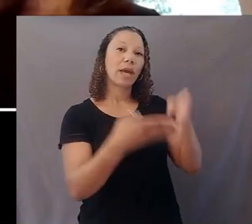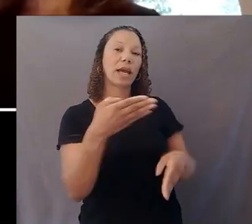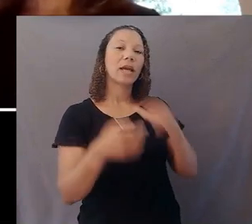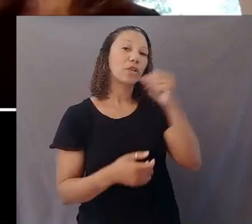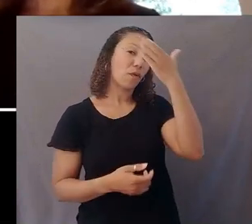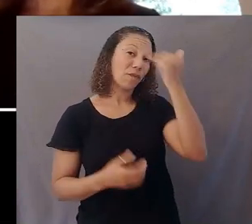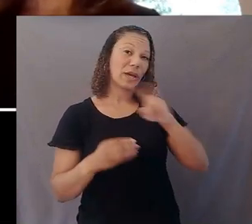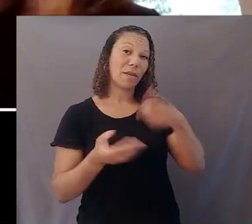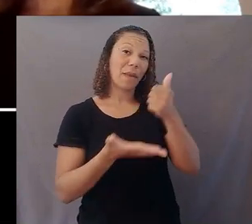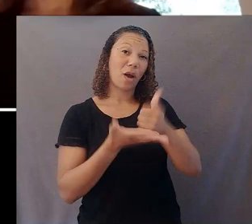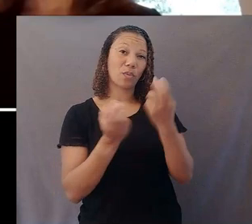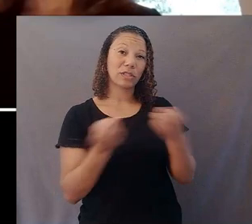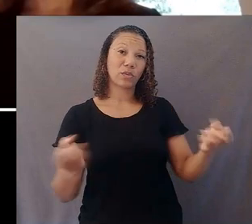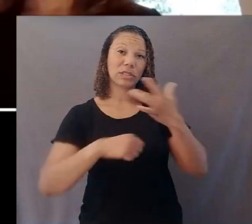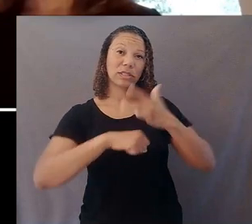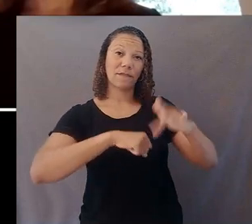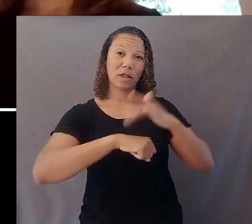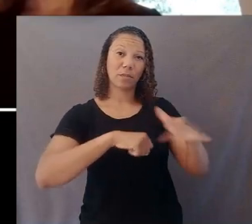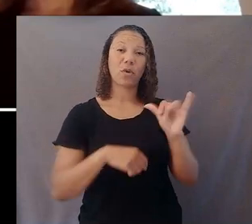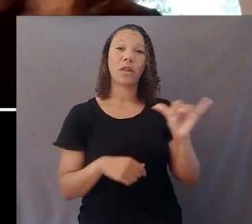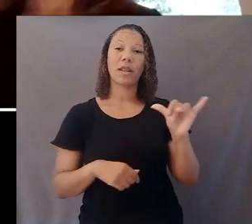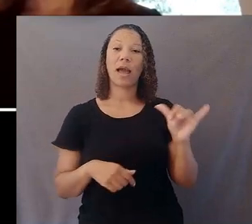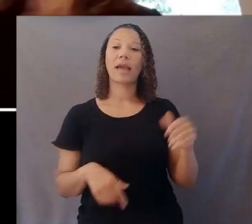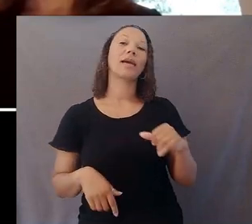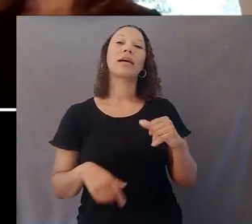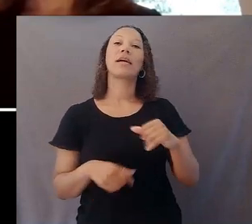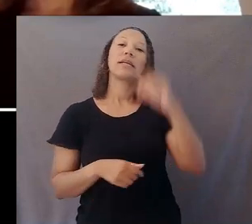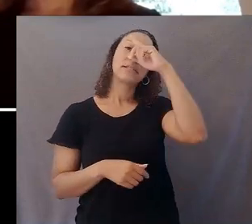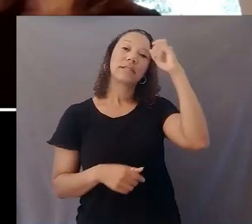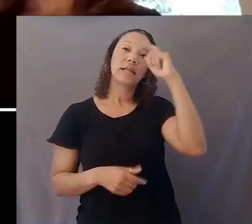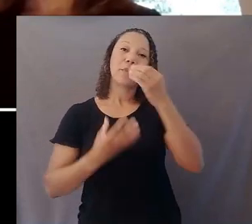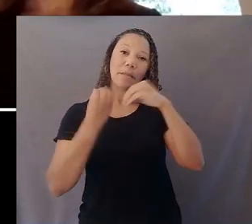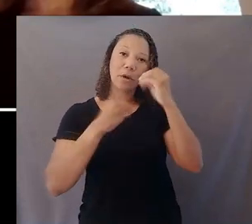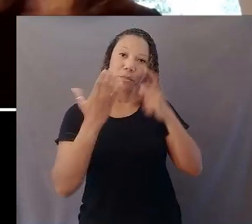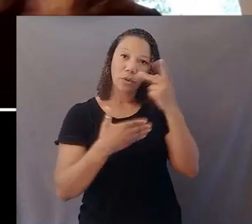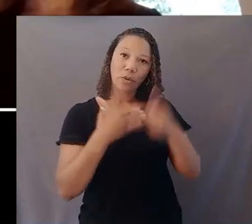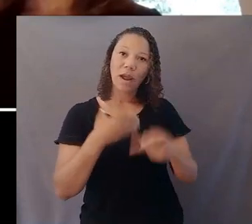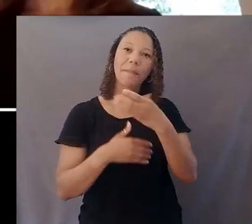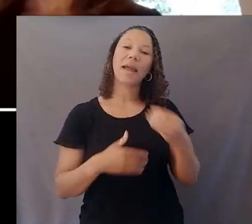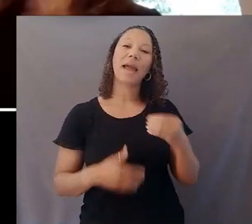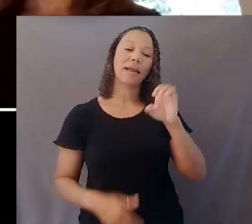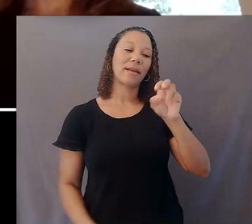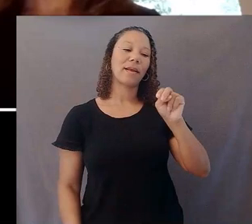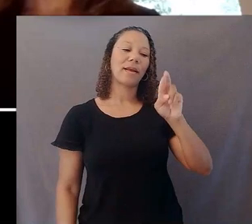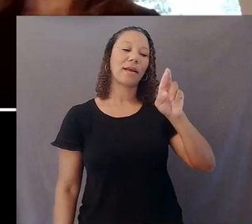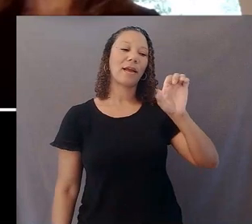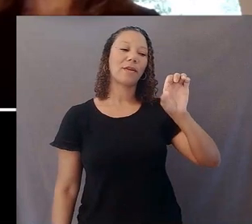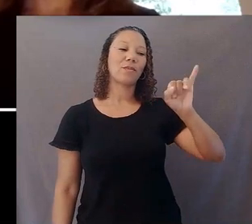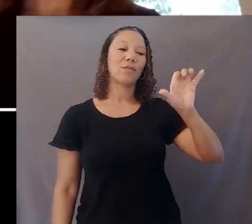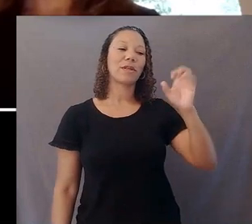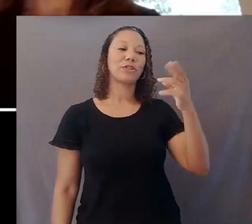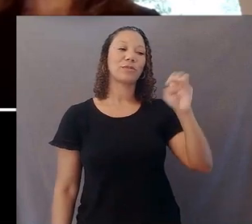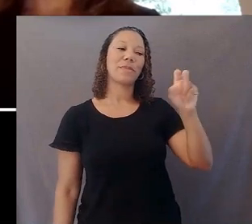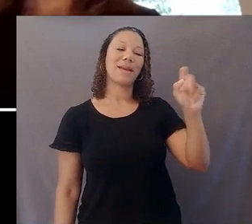resources available like the Extended Summer Meal Program and Summer Enrichment and Fun Activities found on our